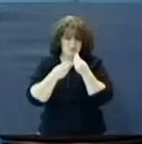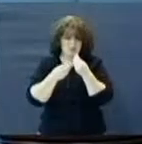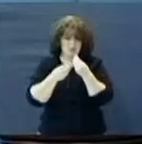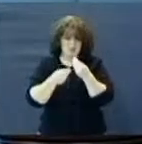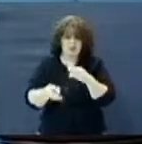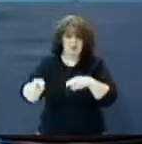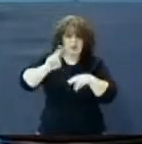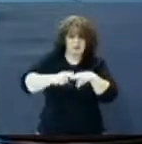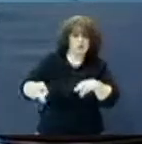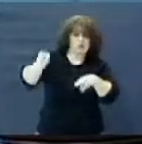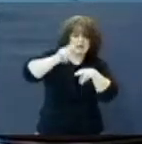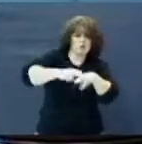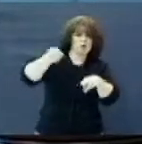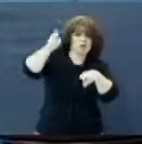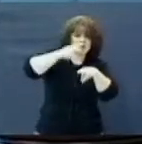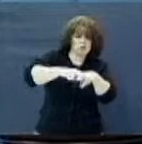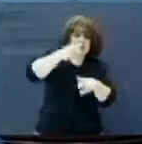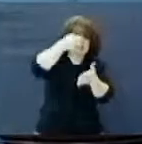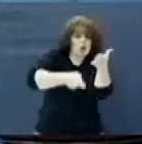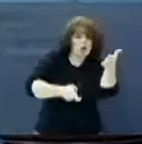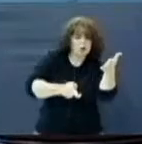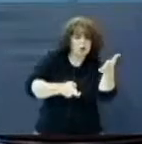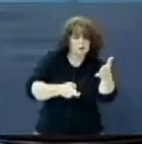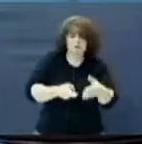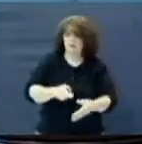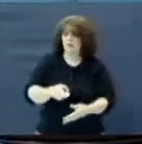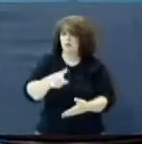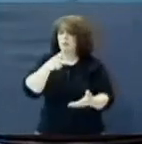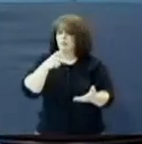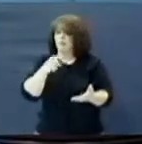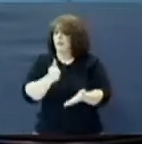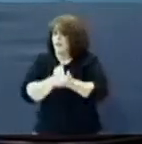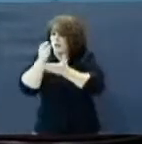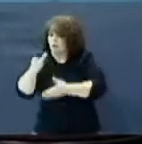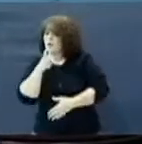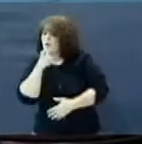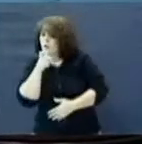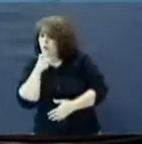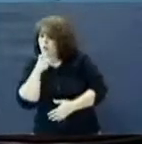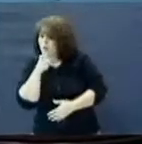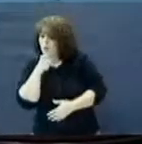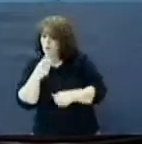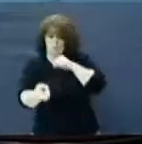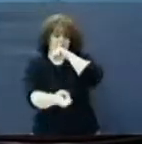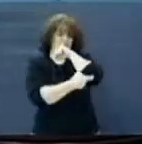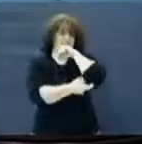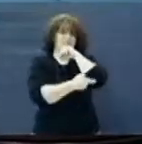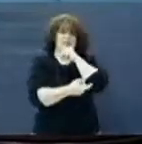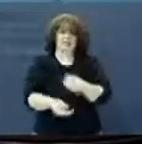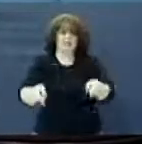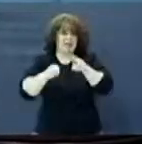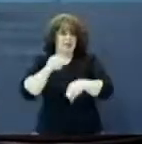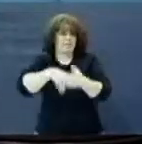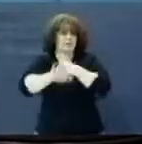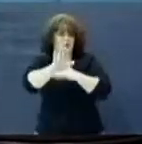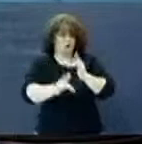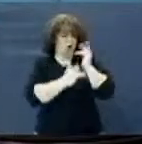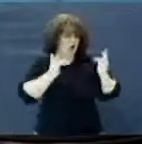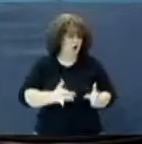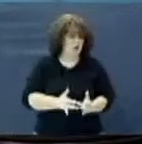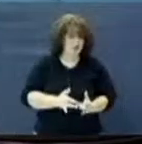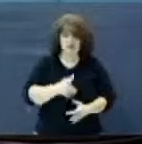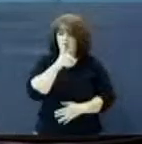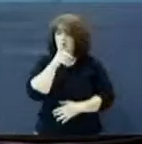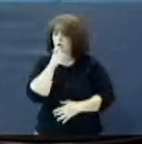going down? Who's going to help you when temptations arise in your heart? Who's going to help you when